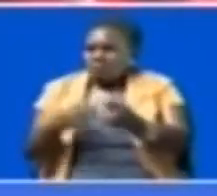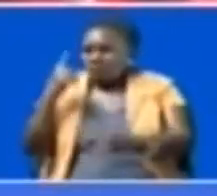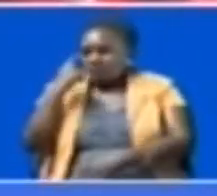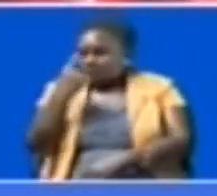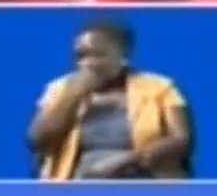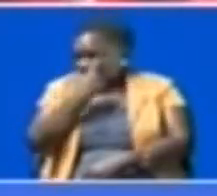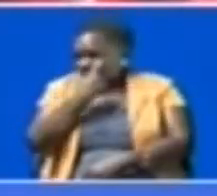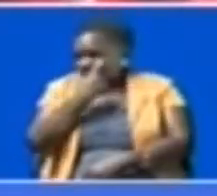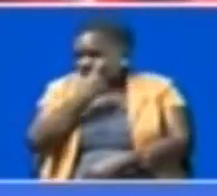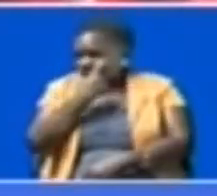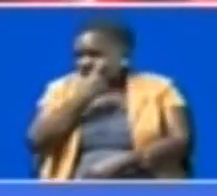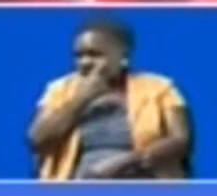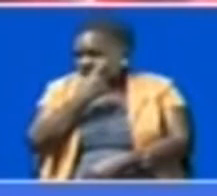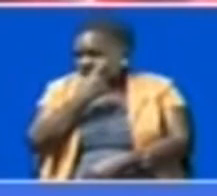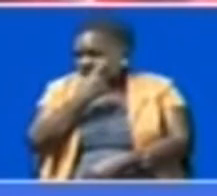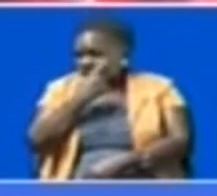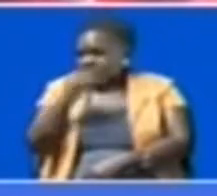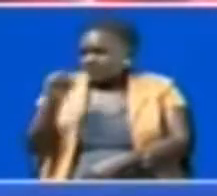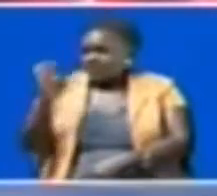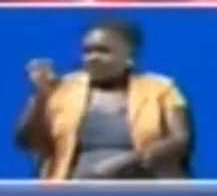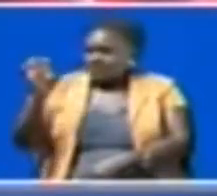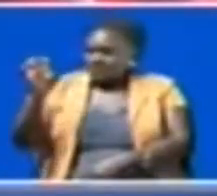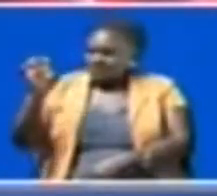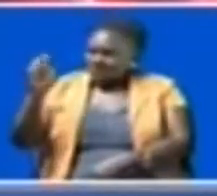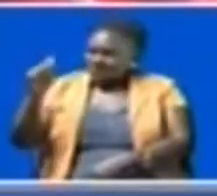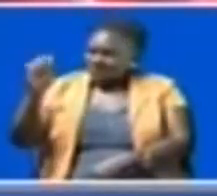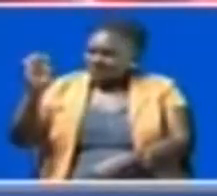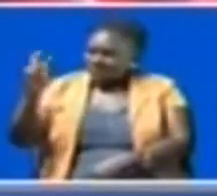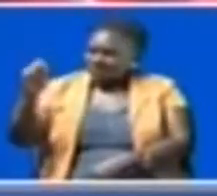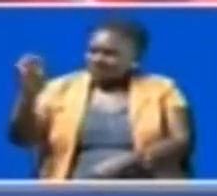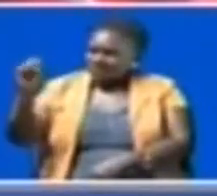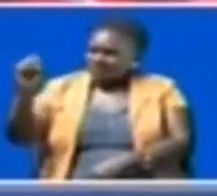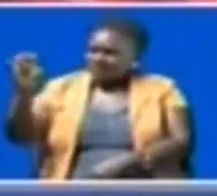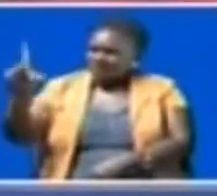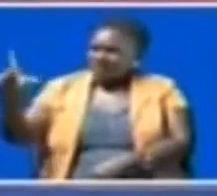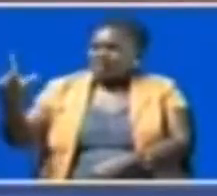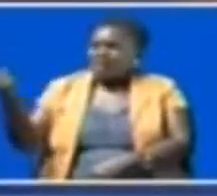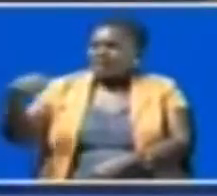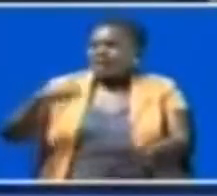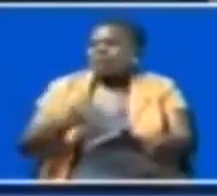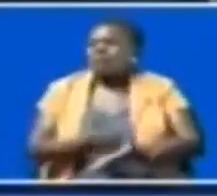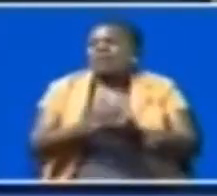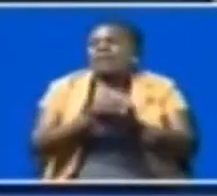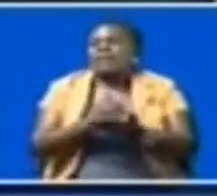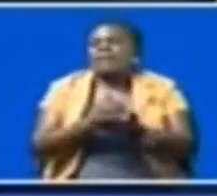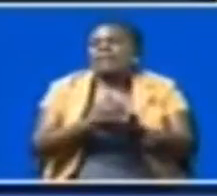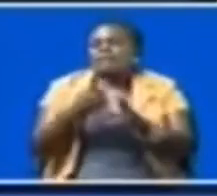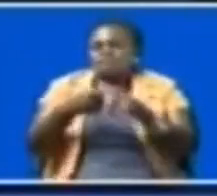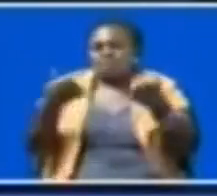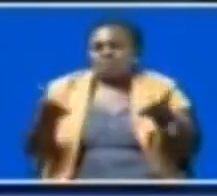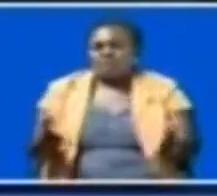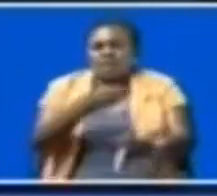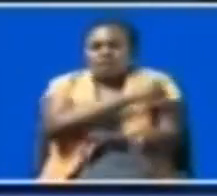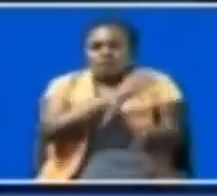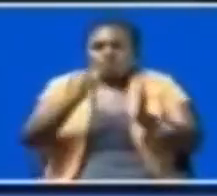damaged? Now that is where stem cells, laboratory technology comes in play. From here,